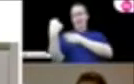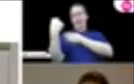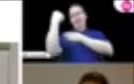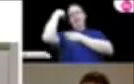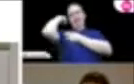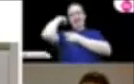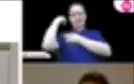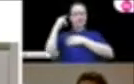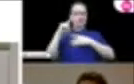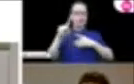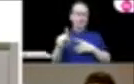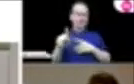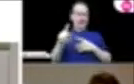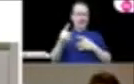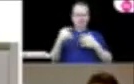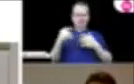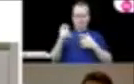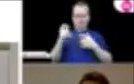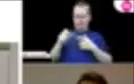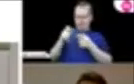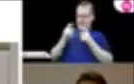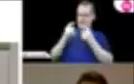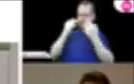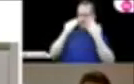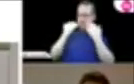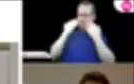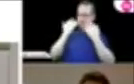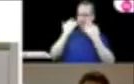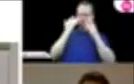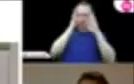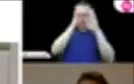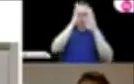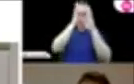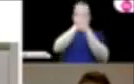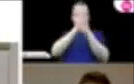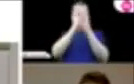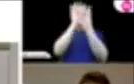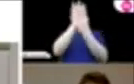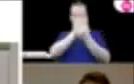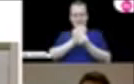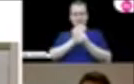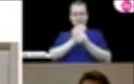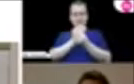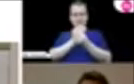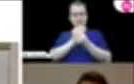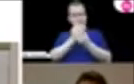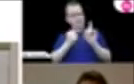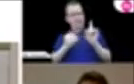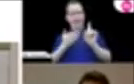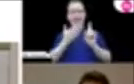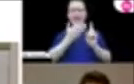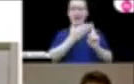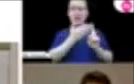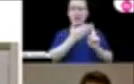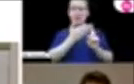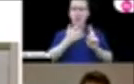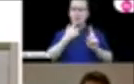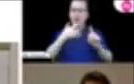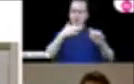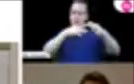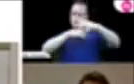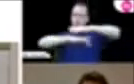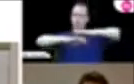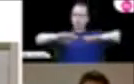this fascination with disguised served a purpose at a time of great social